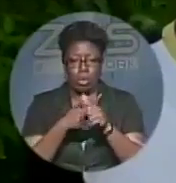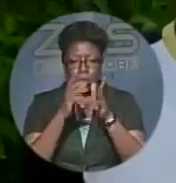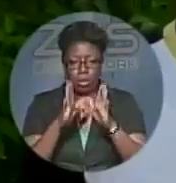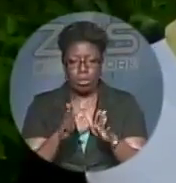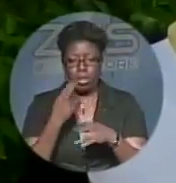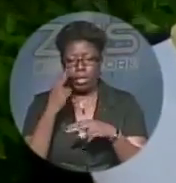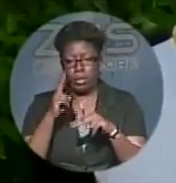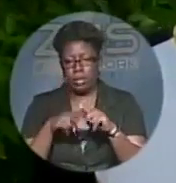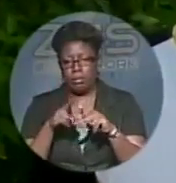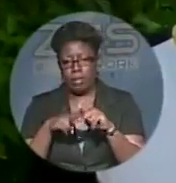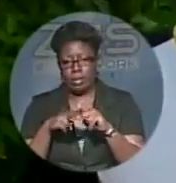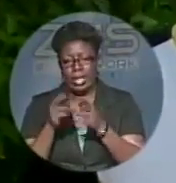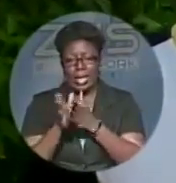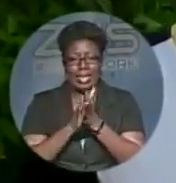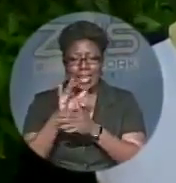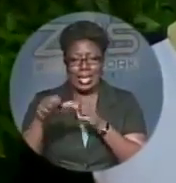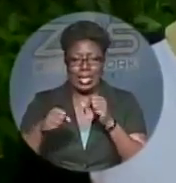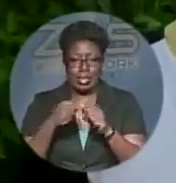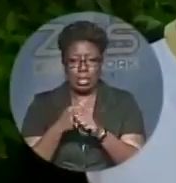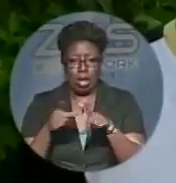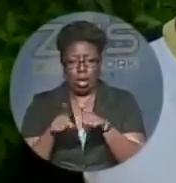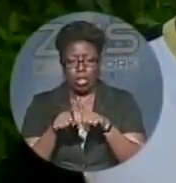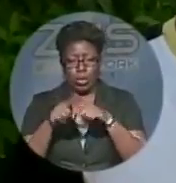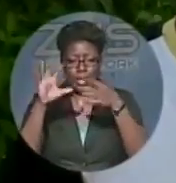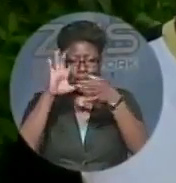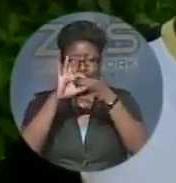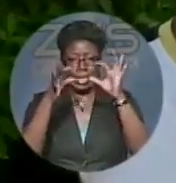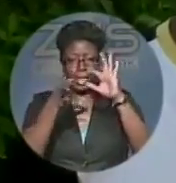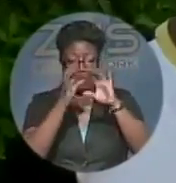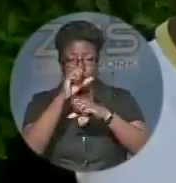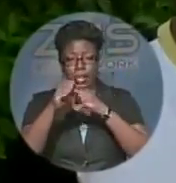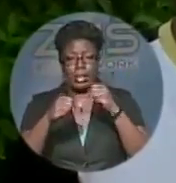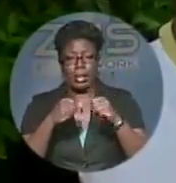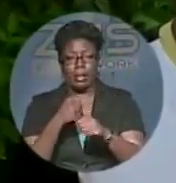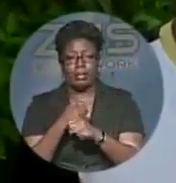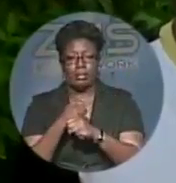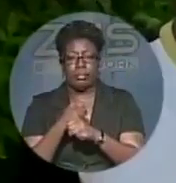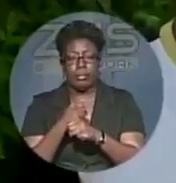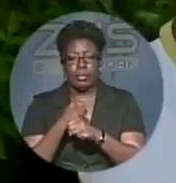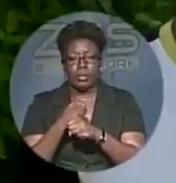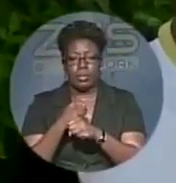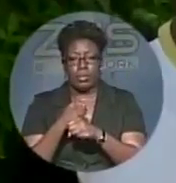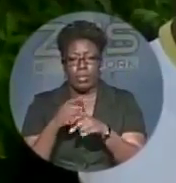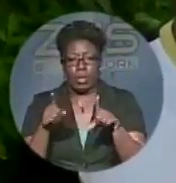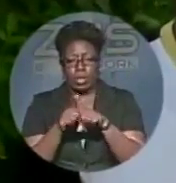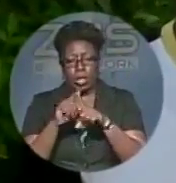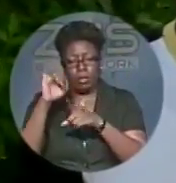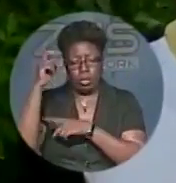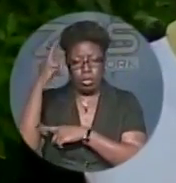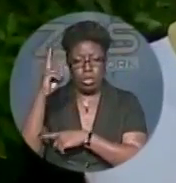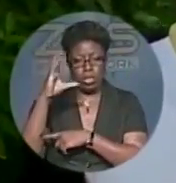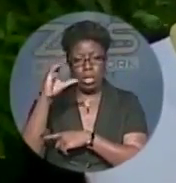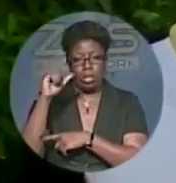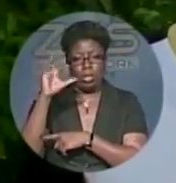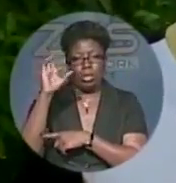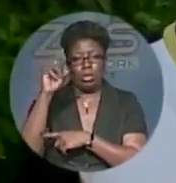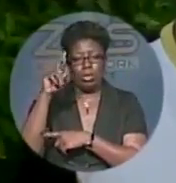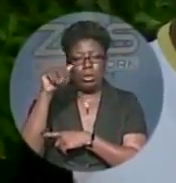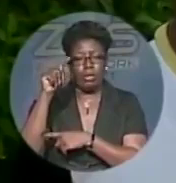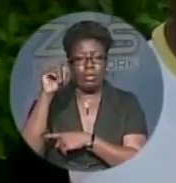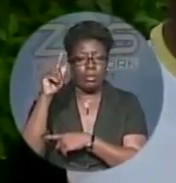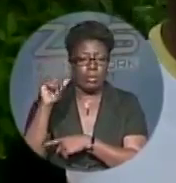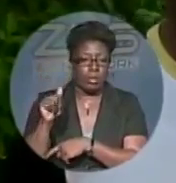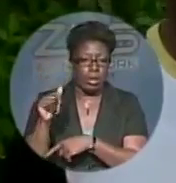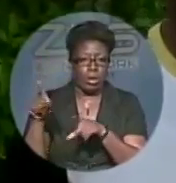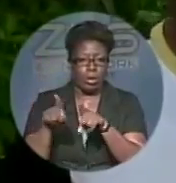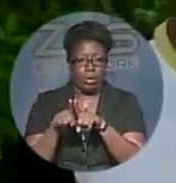fun, an exciting year because this is also an Olympic year. We've got Carifta and we've got World Juniors, so the kids are really gearing up for some major international